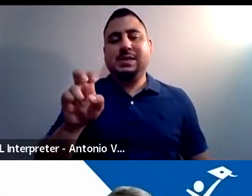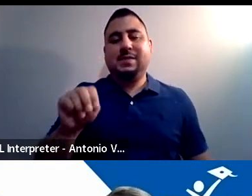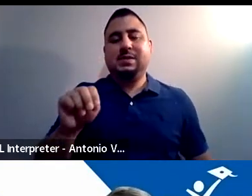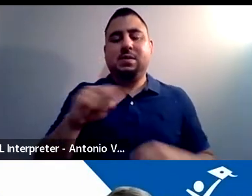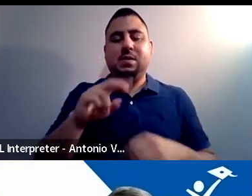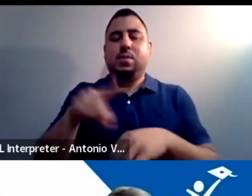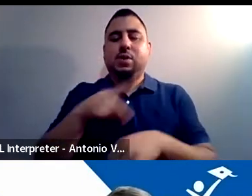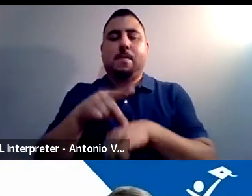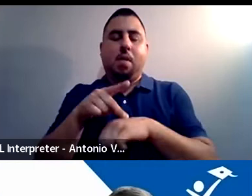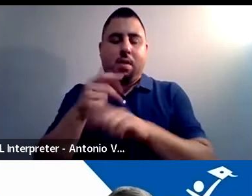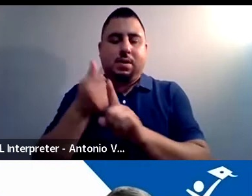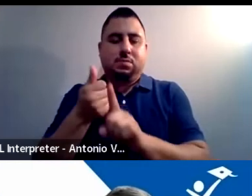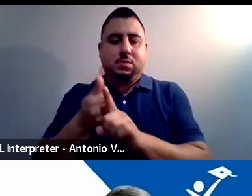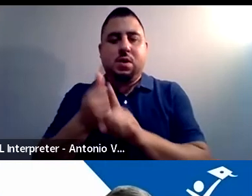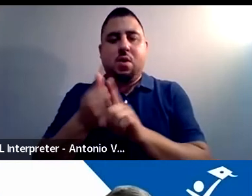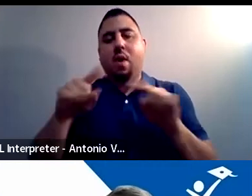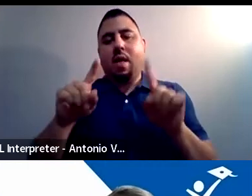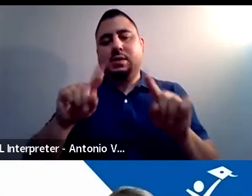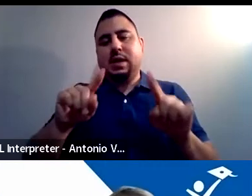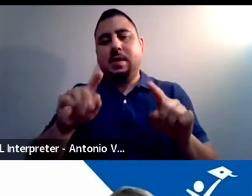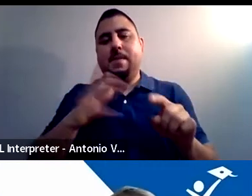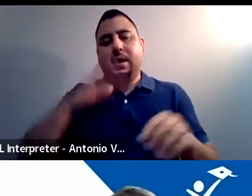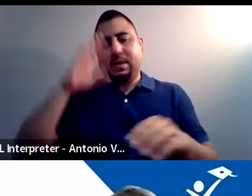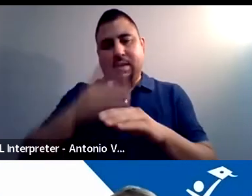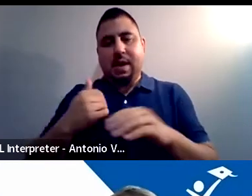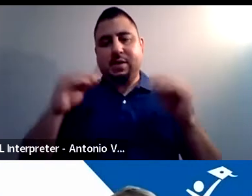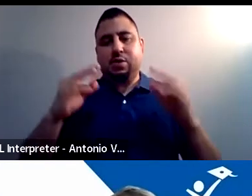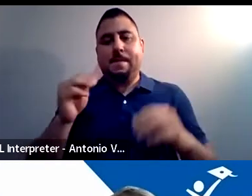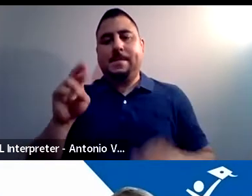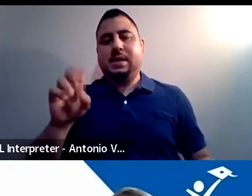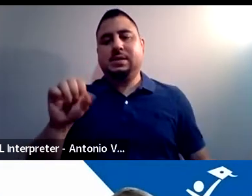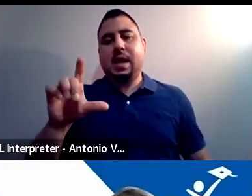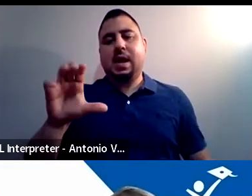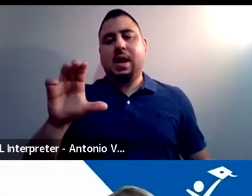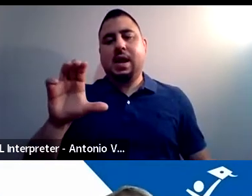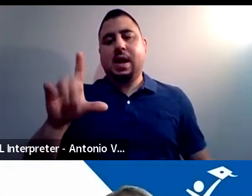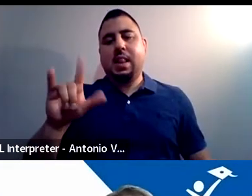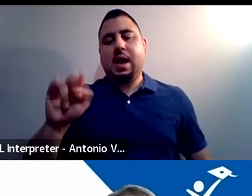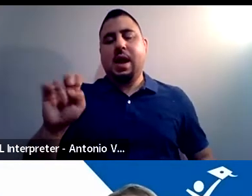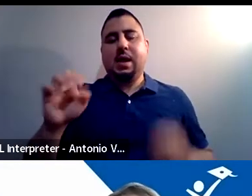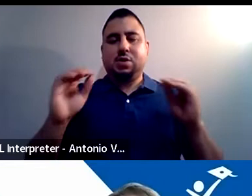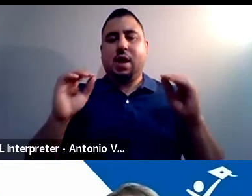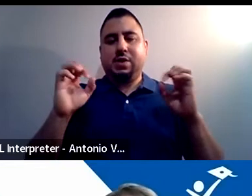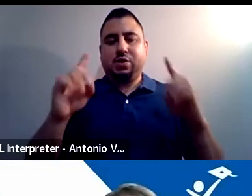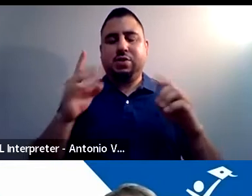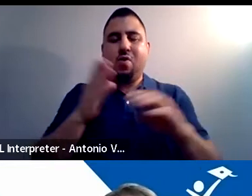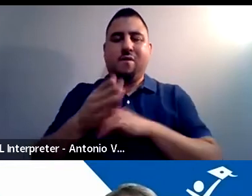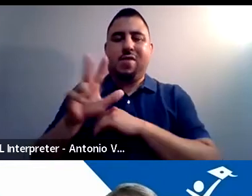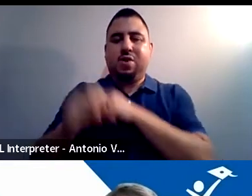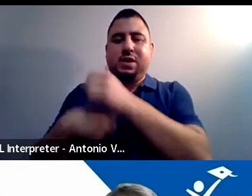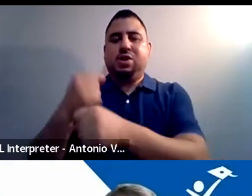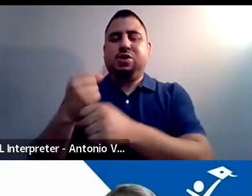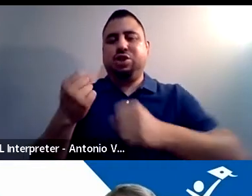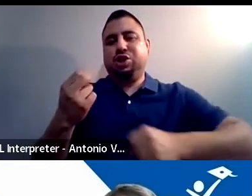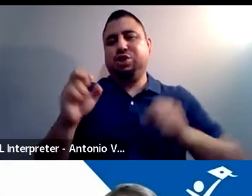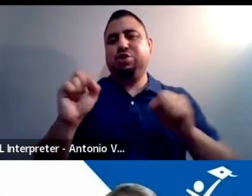of Pointer Ridge. While attending Pointer Ridge, my son had a teacher named Ms. Klein. Ms. Klein taught in education for over 30 years. She